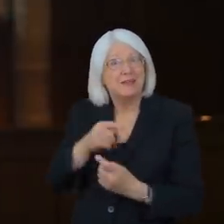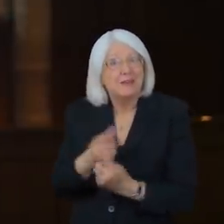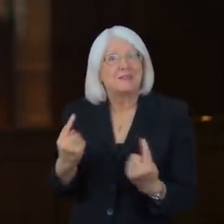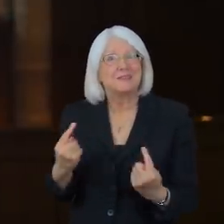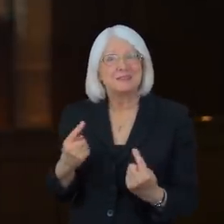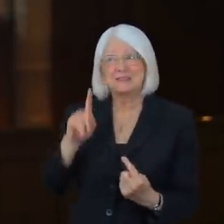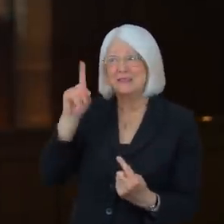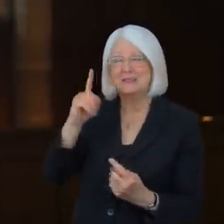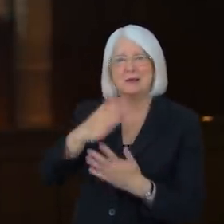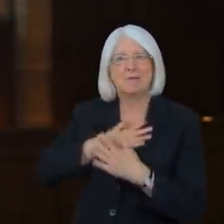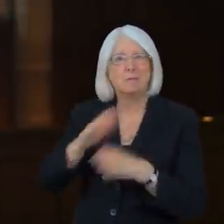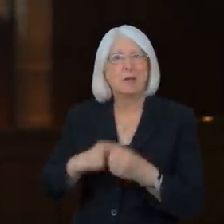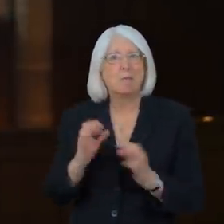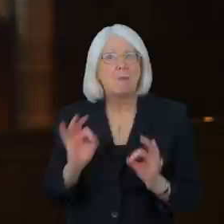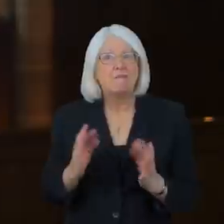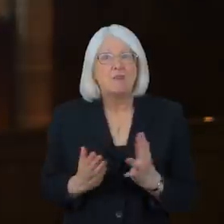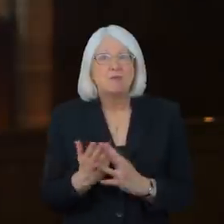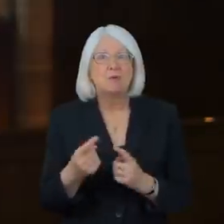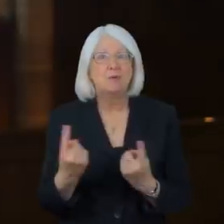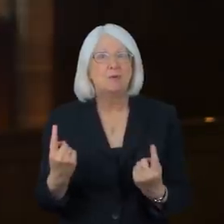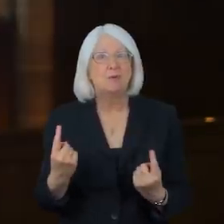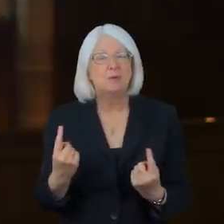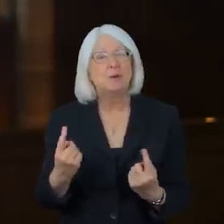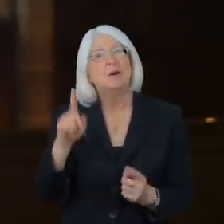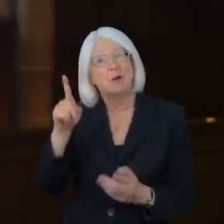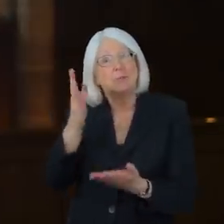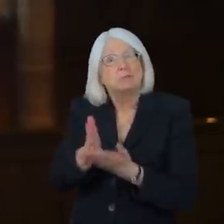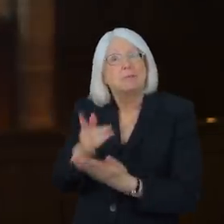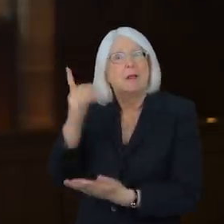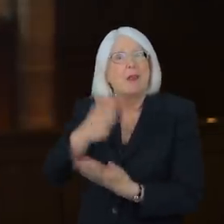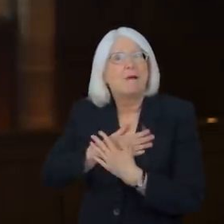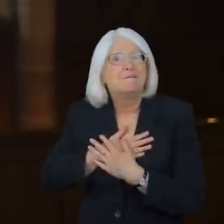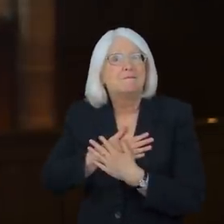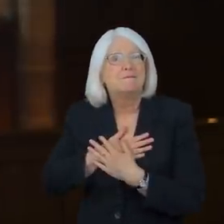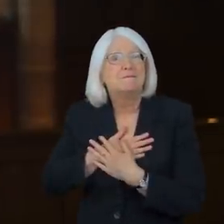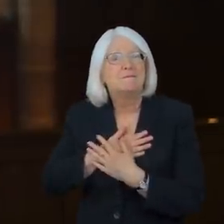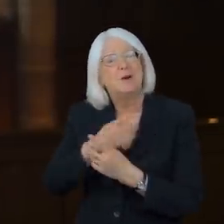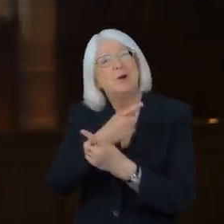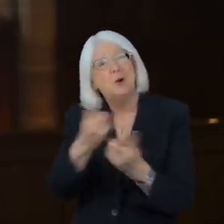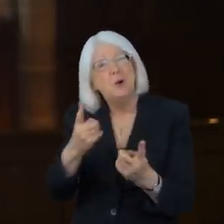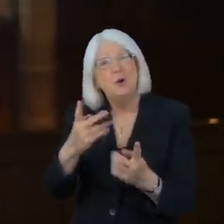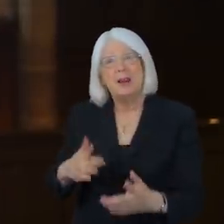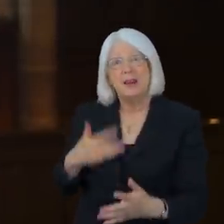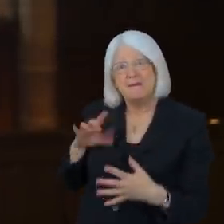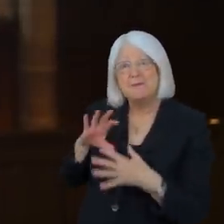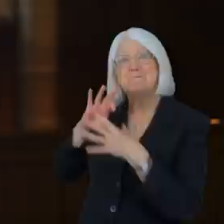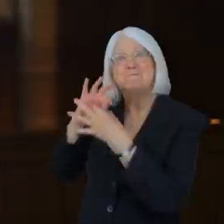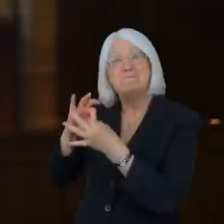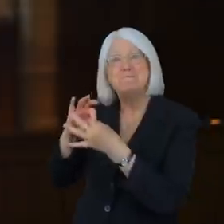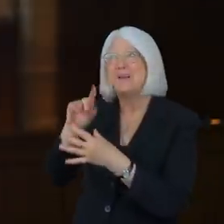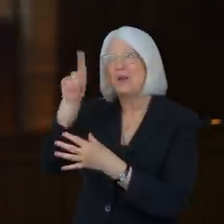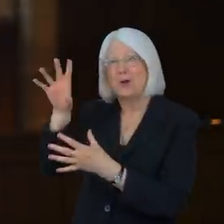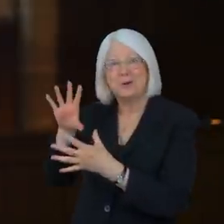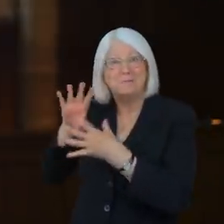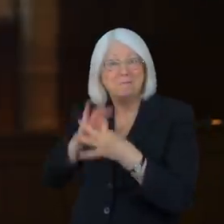is perfected in us. God is love. And those who abide in love abide in God and God